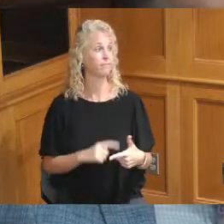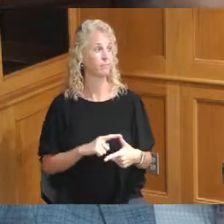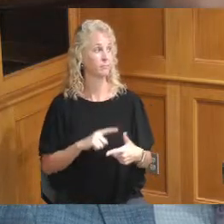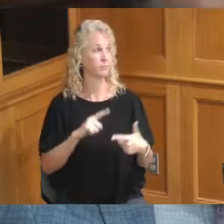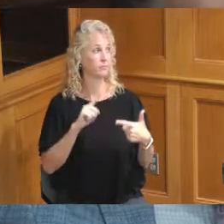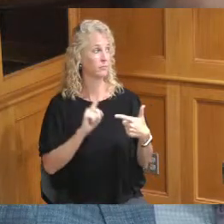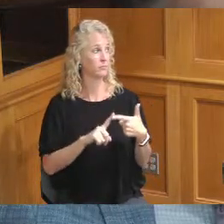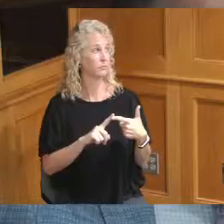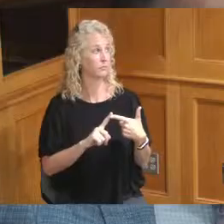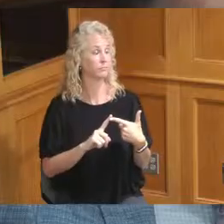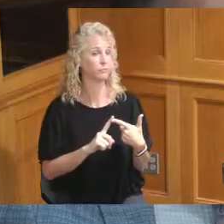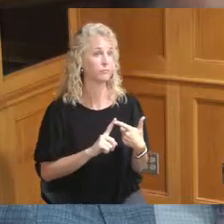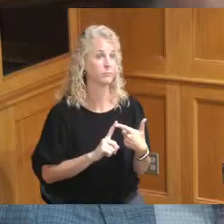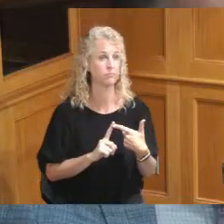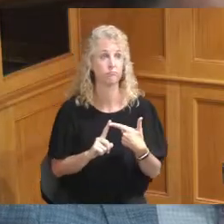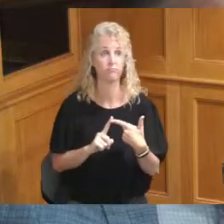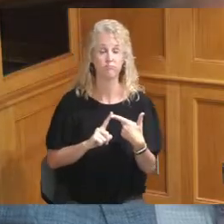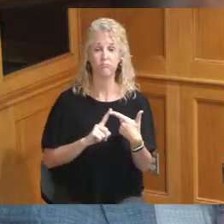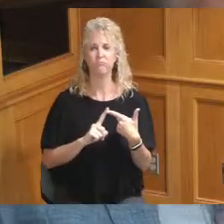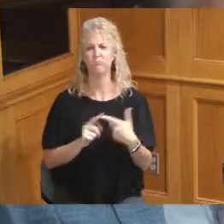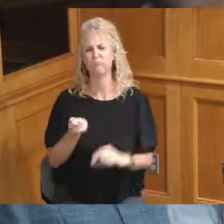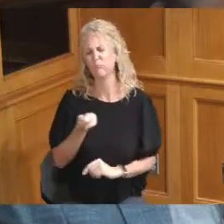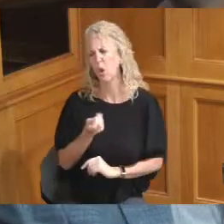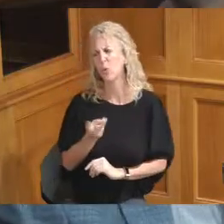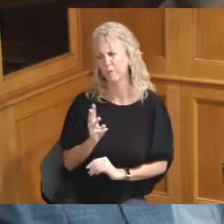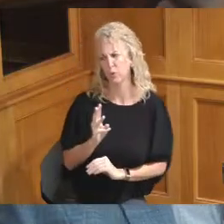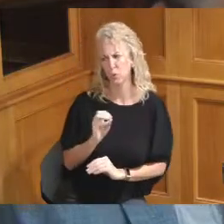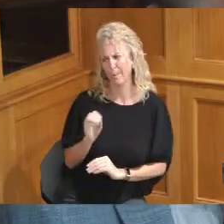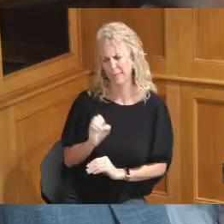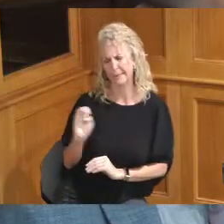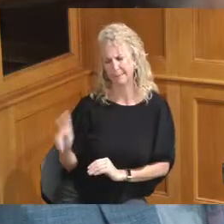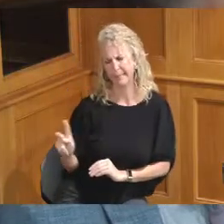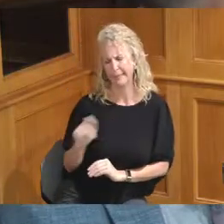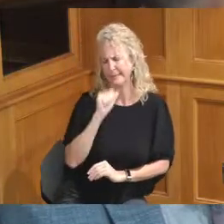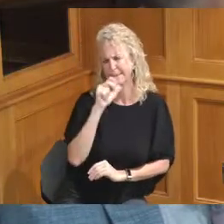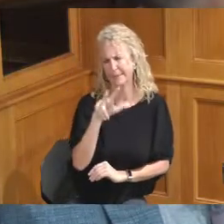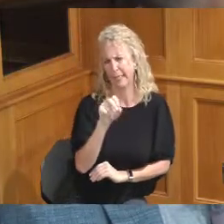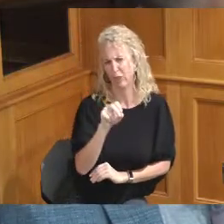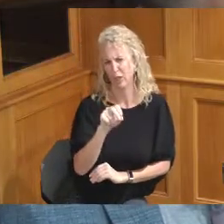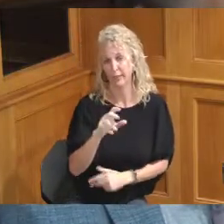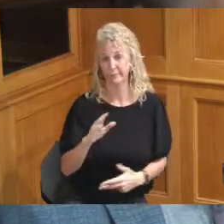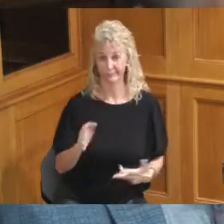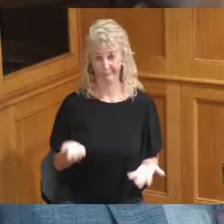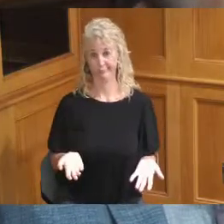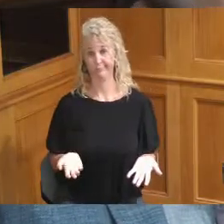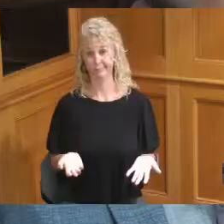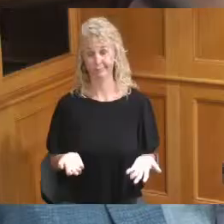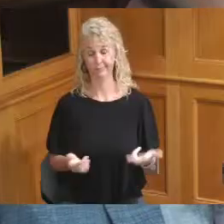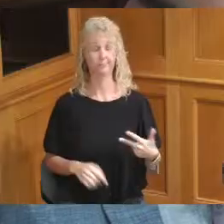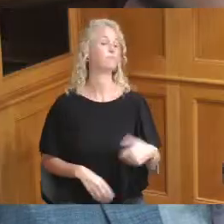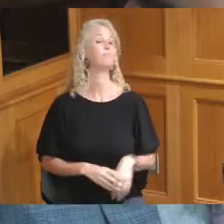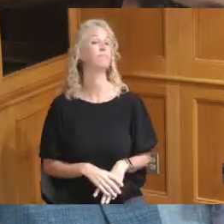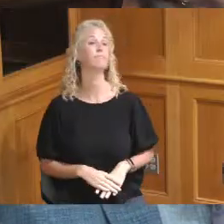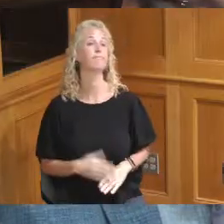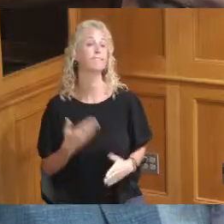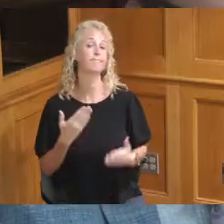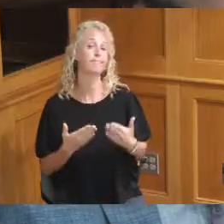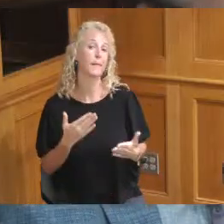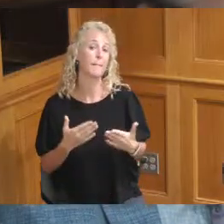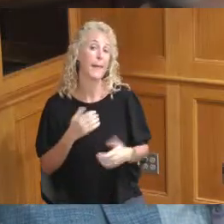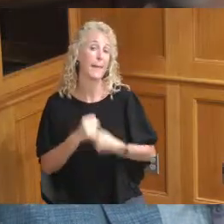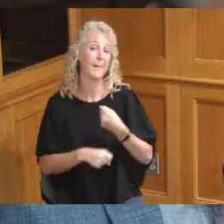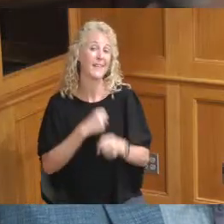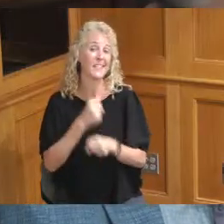said we can put a few, but we won't be able to get to 30, is what I was told. Maybe the 7th year